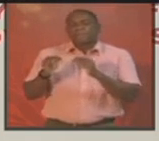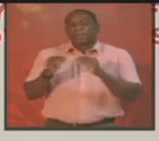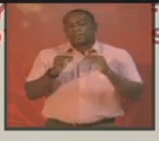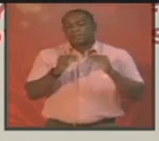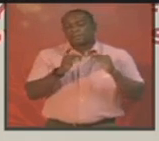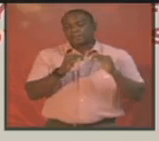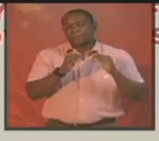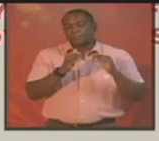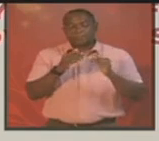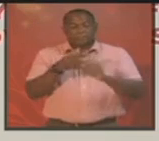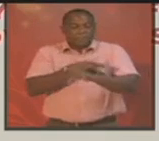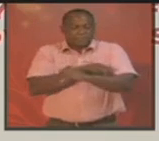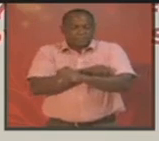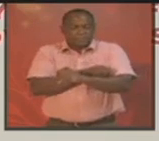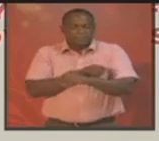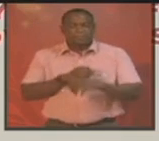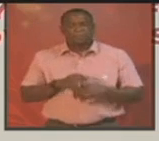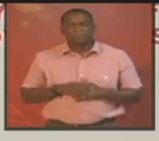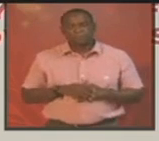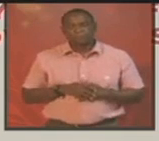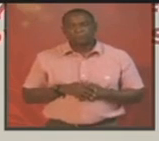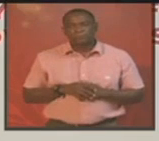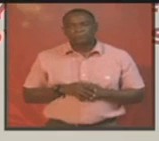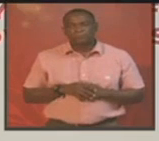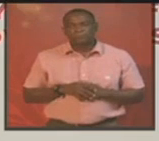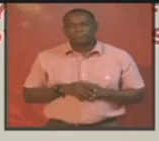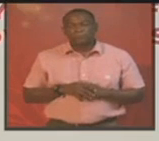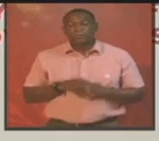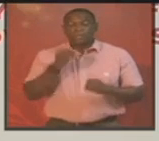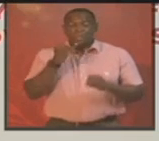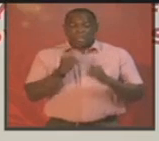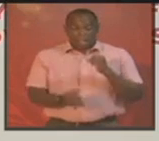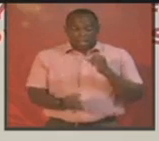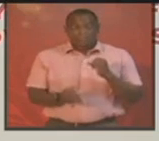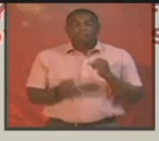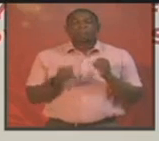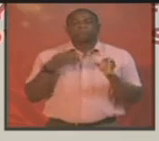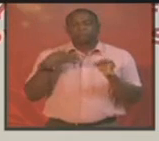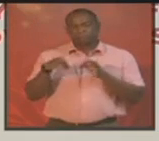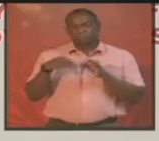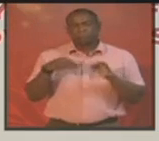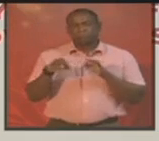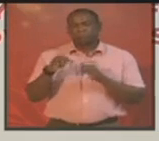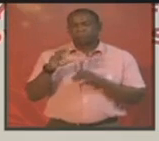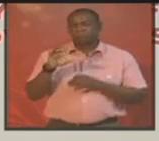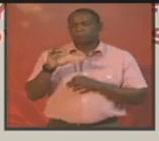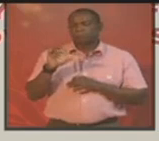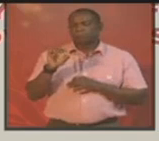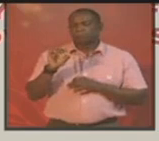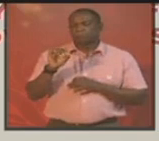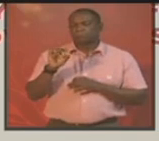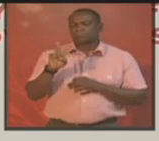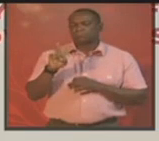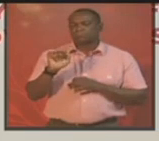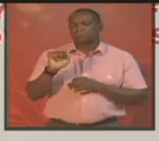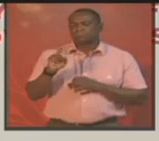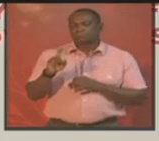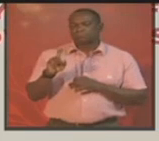future. I come now to the COVAX facility and where we are. Just as a